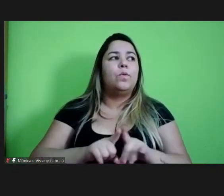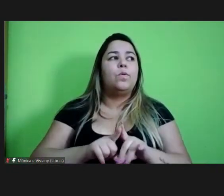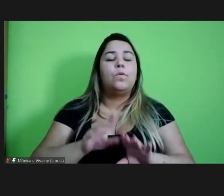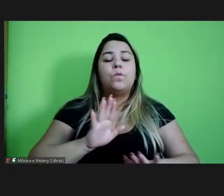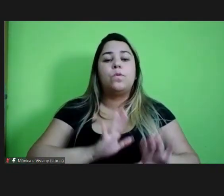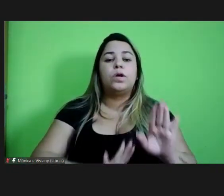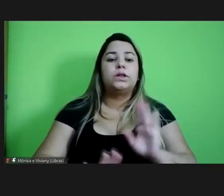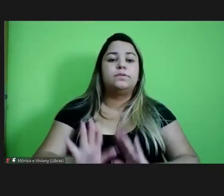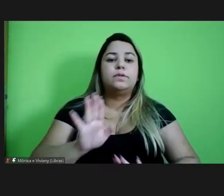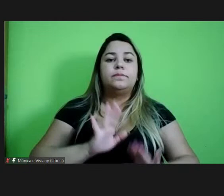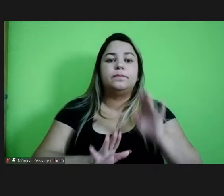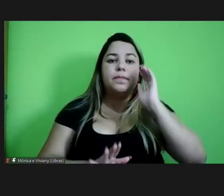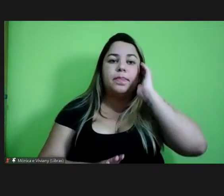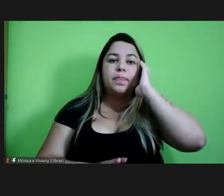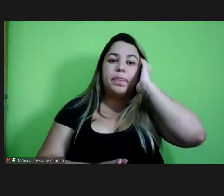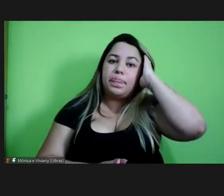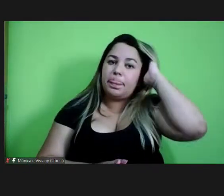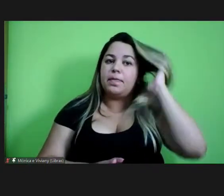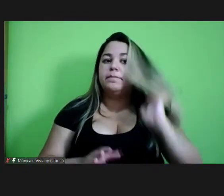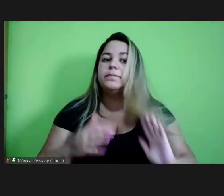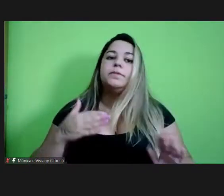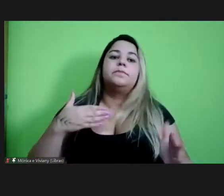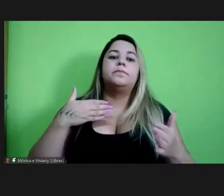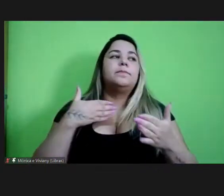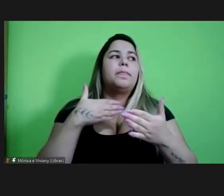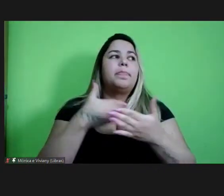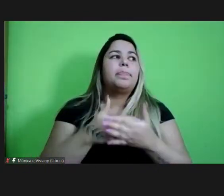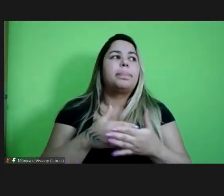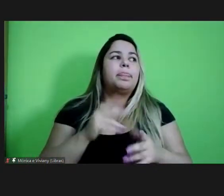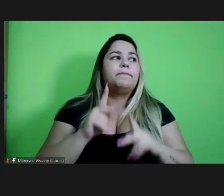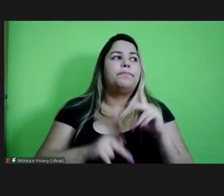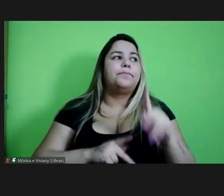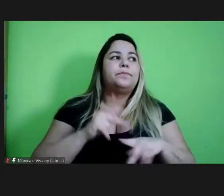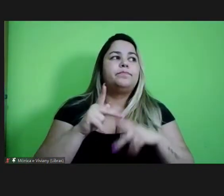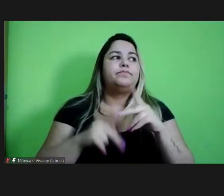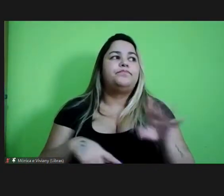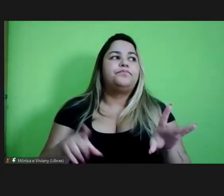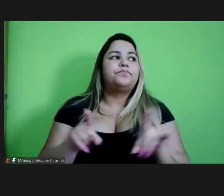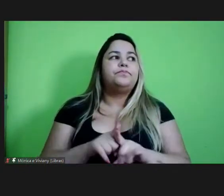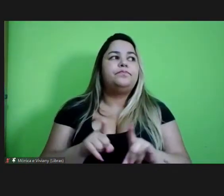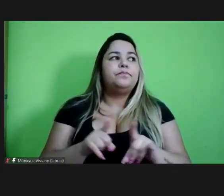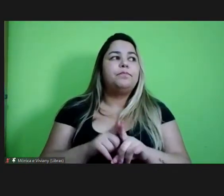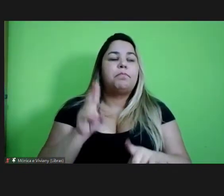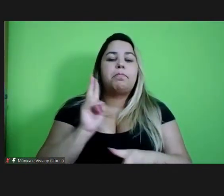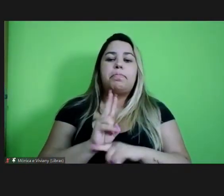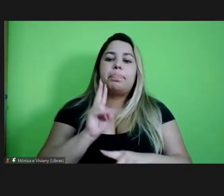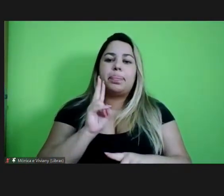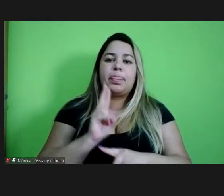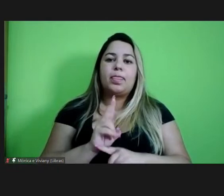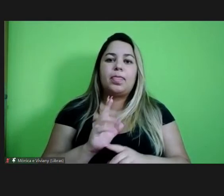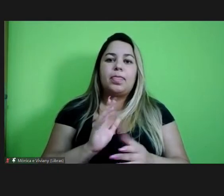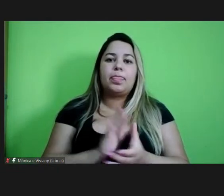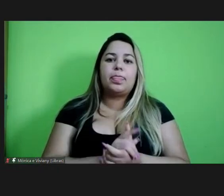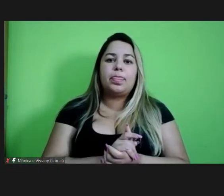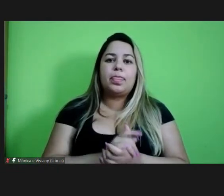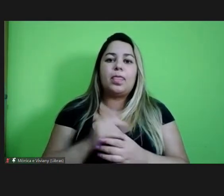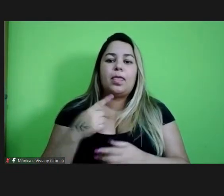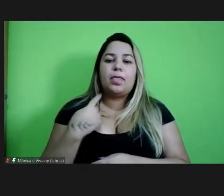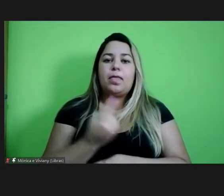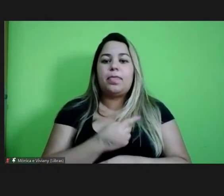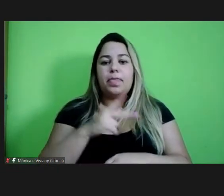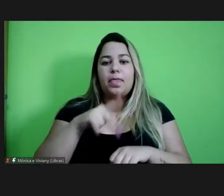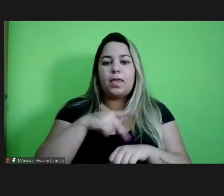the care in a closer way to our population, trying to preserve and respect the